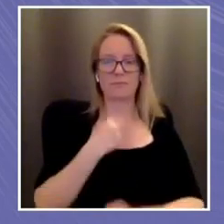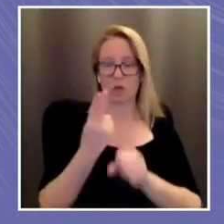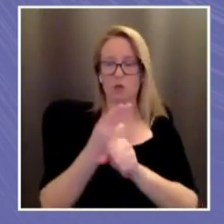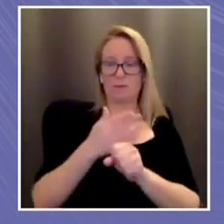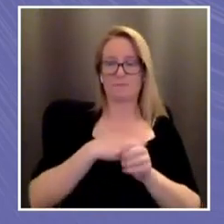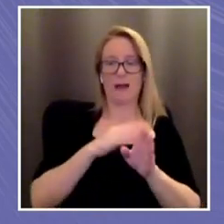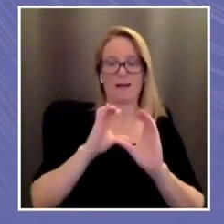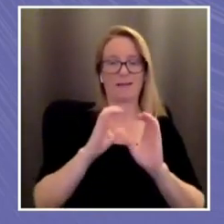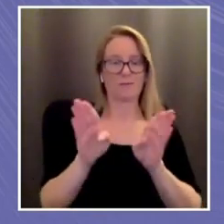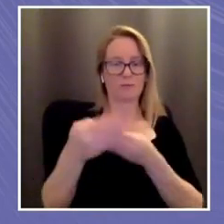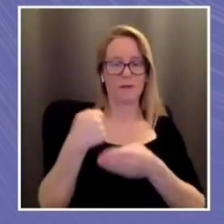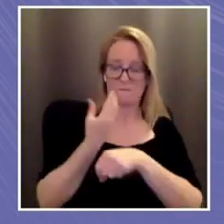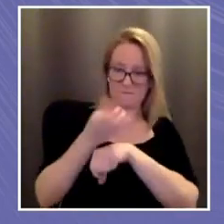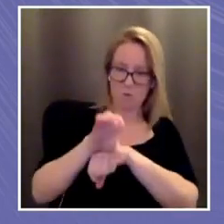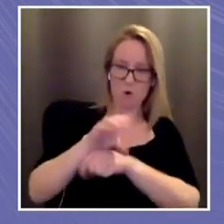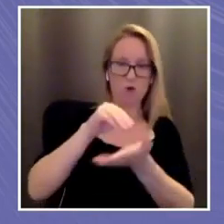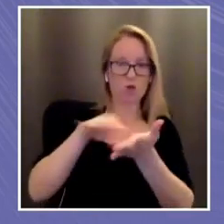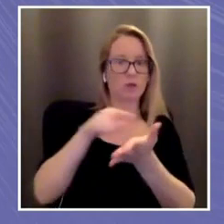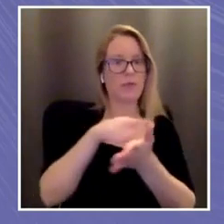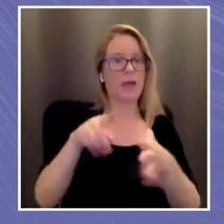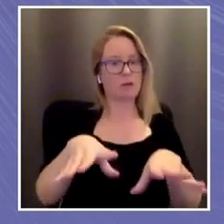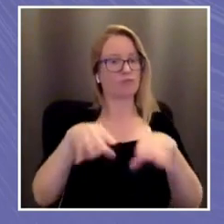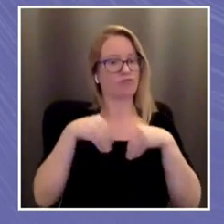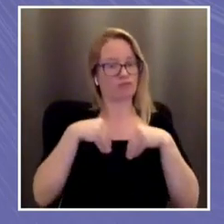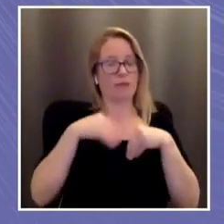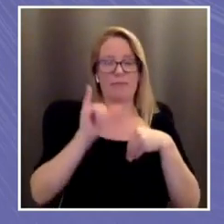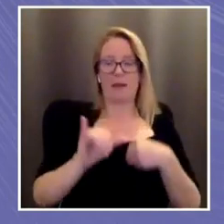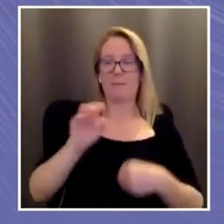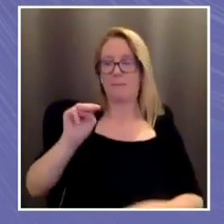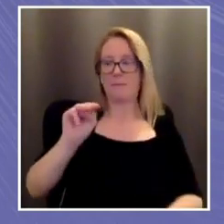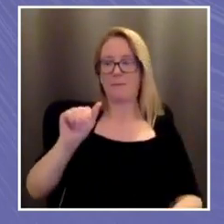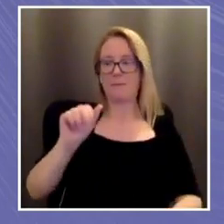and I force my students to take it on as a mantra.